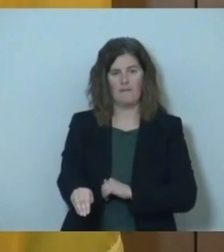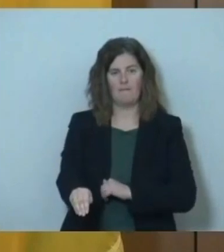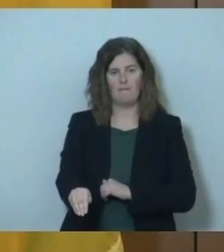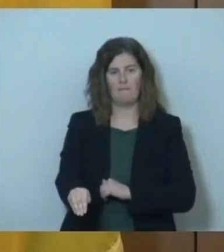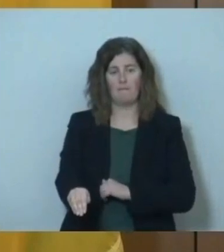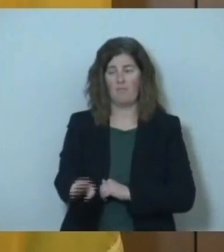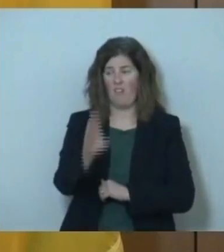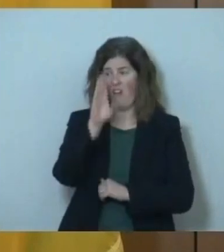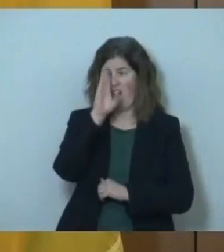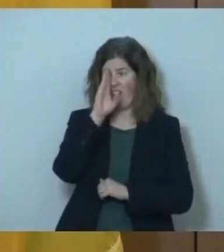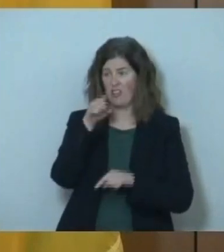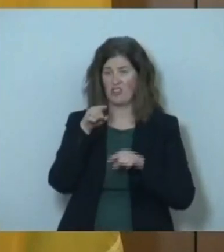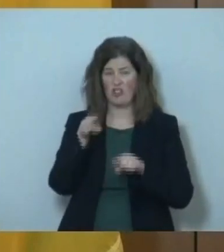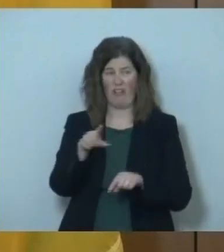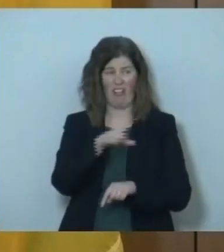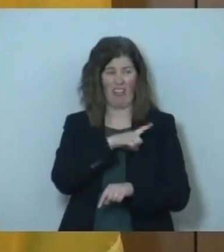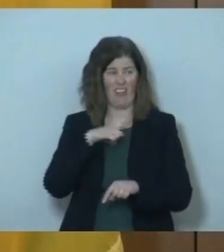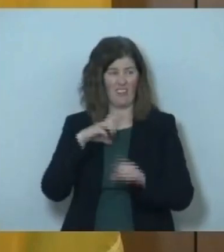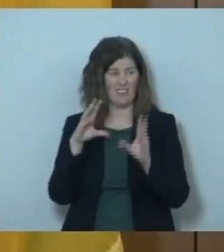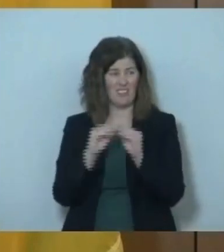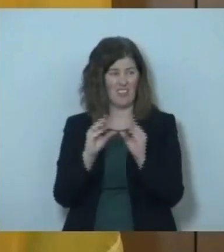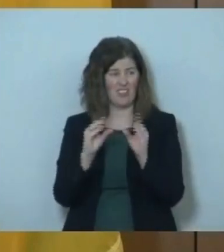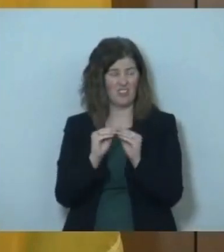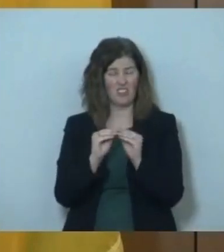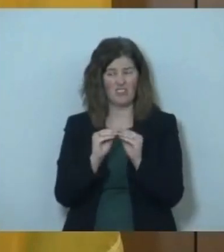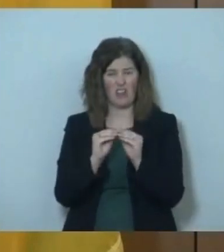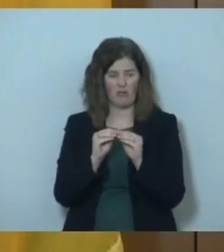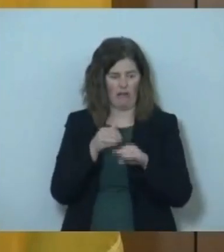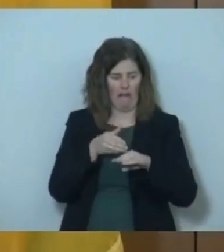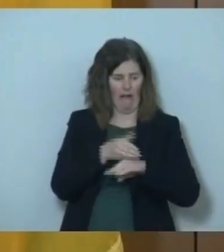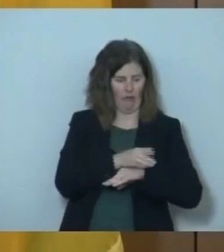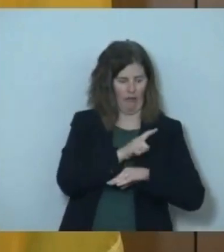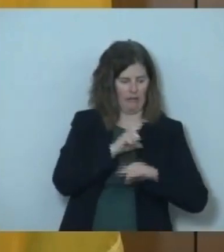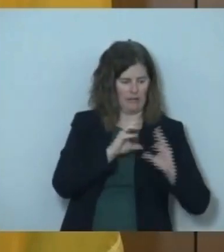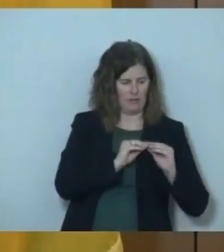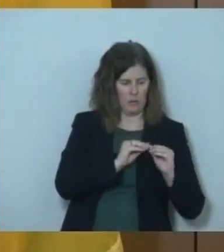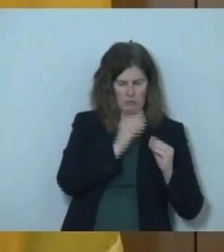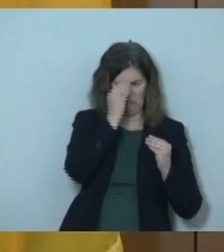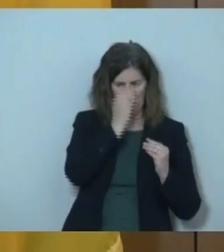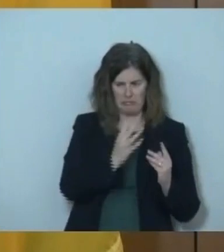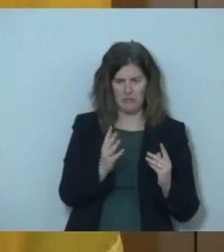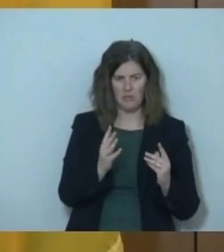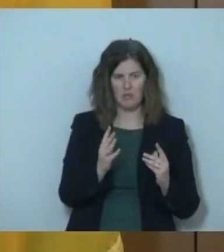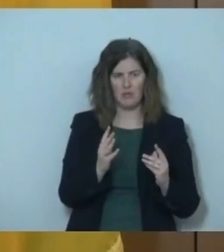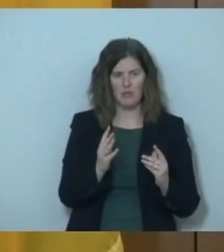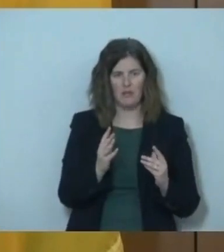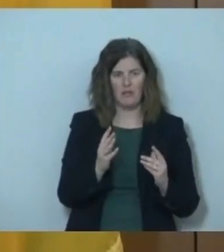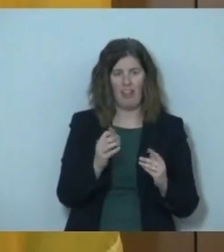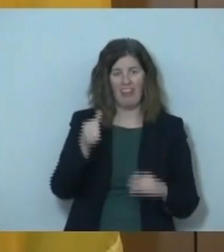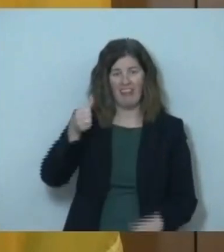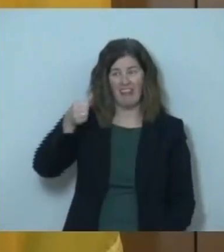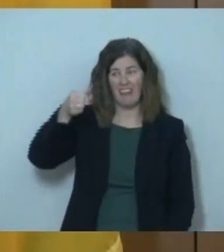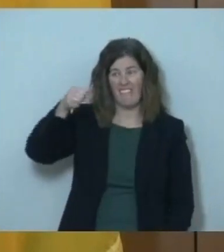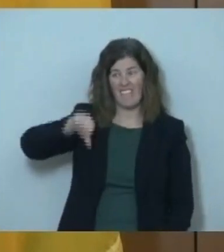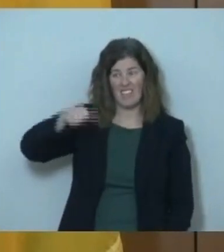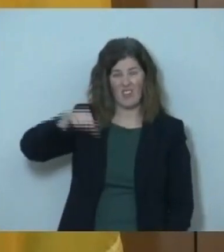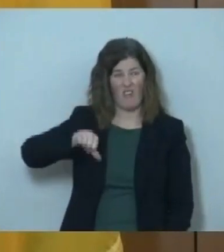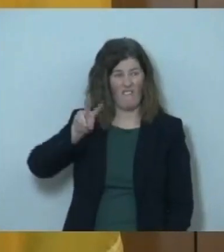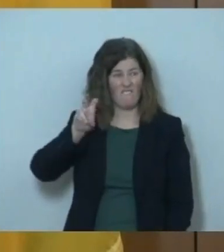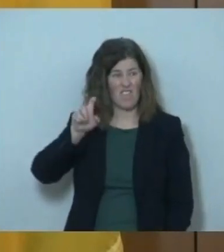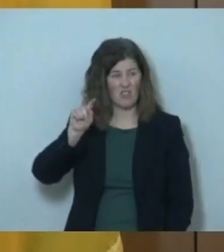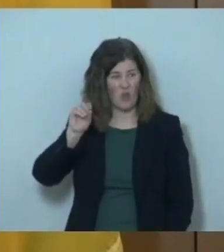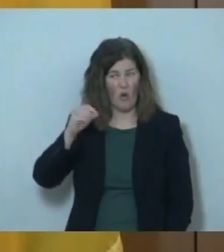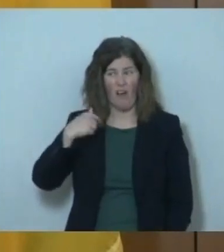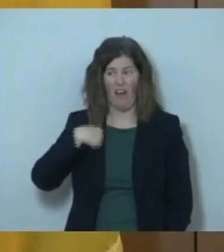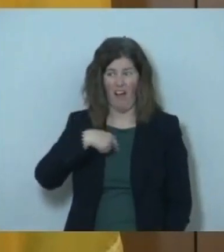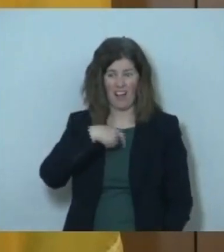frankly, during the legislative session and then certainly right after, that the vetoes and changes I made in capital